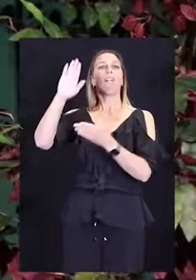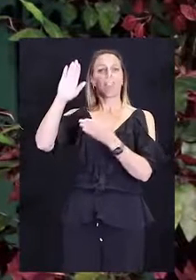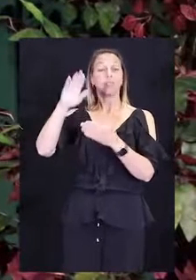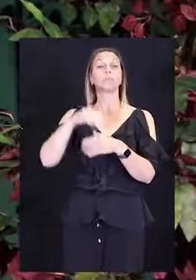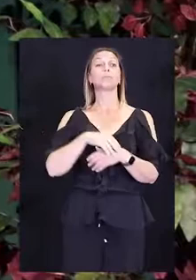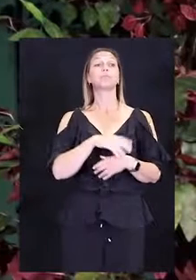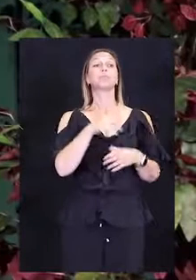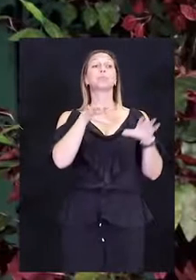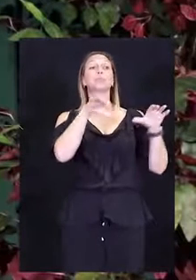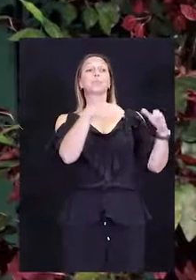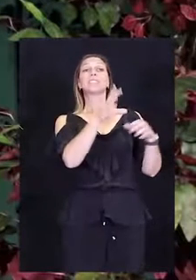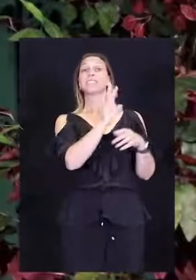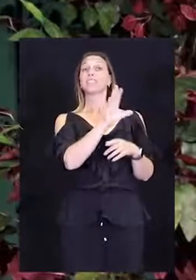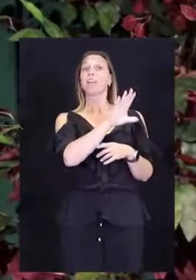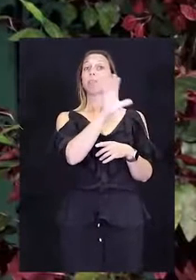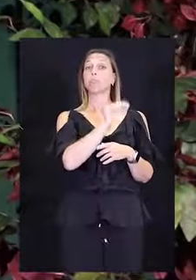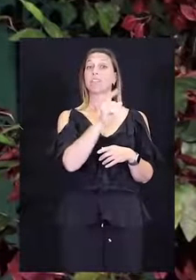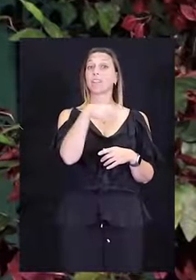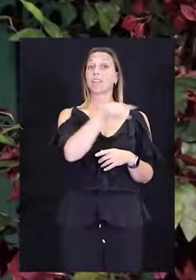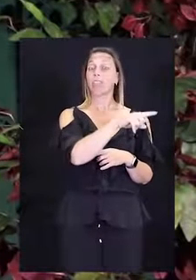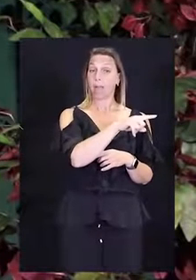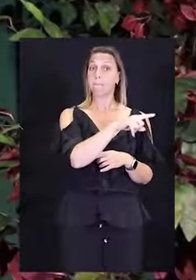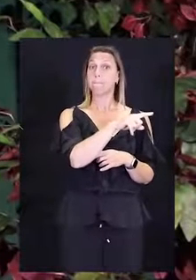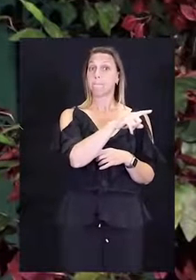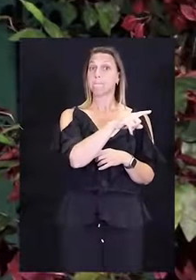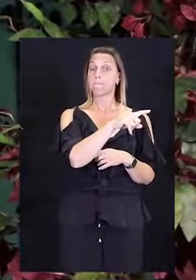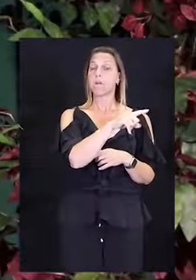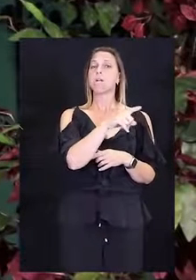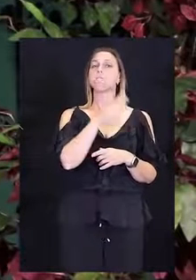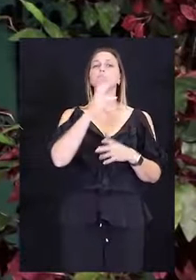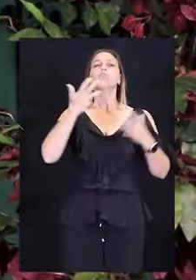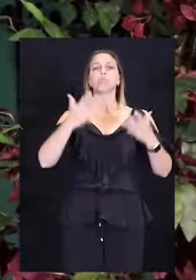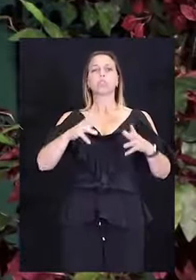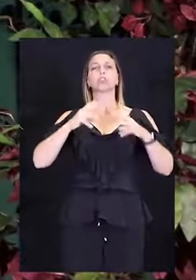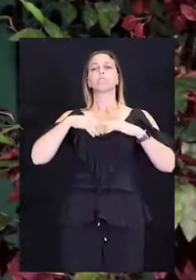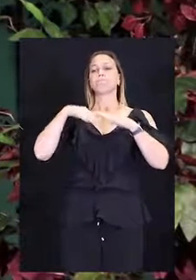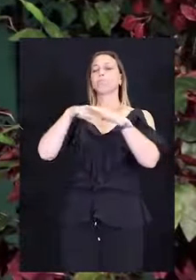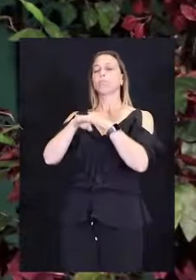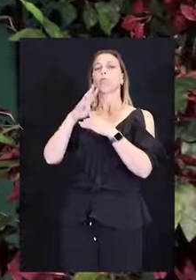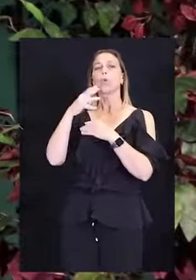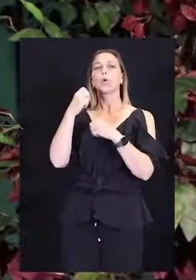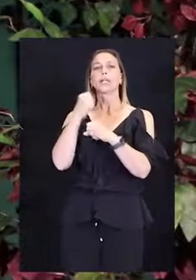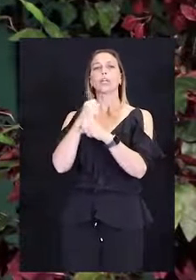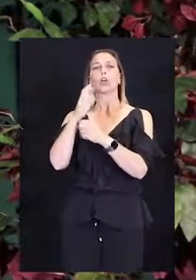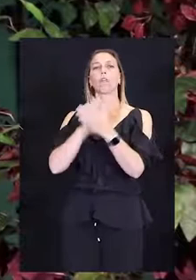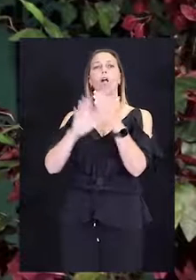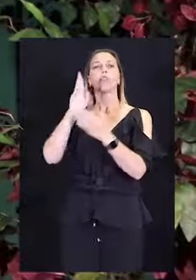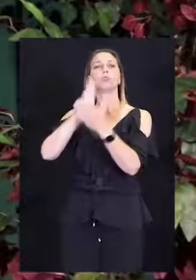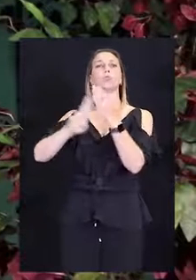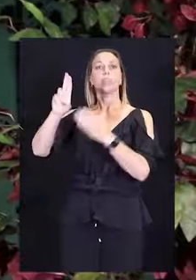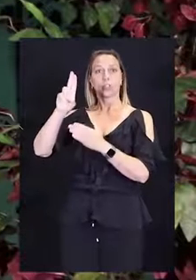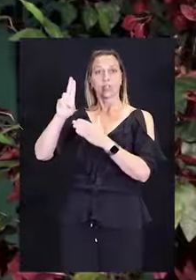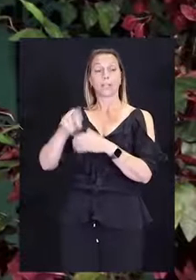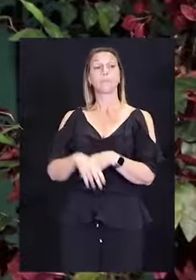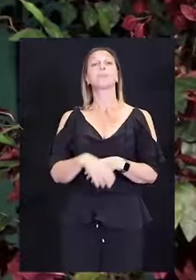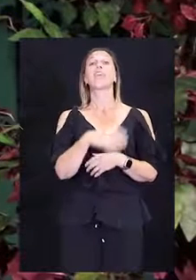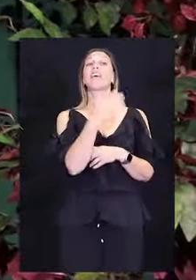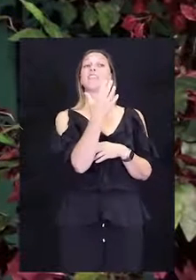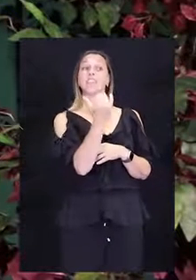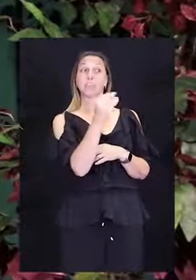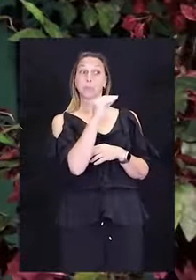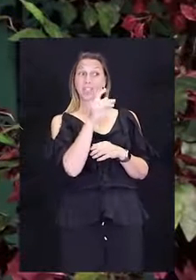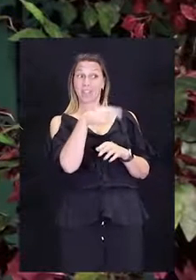education. 65% of the class of 2020 have been accepted into a four-year college or university,